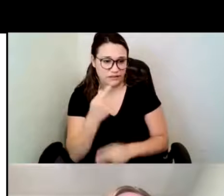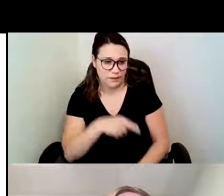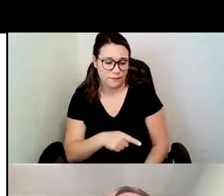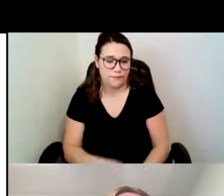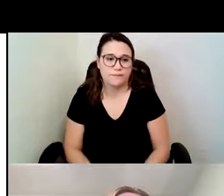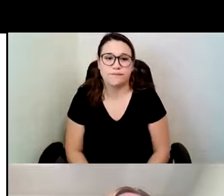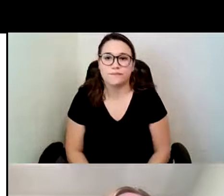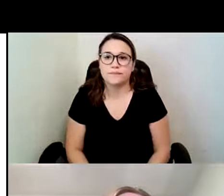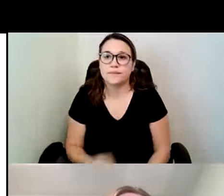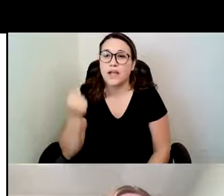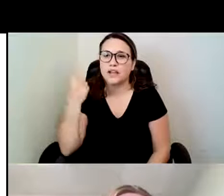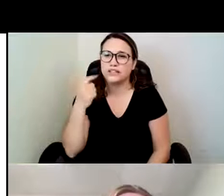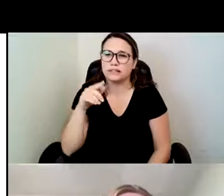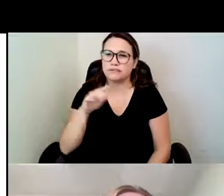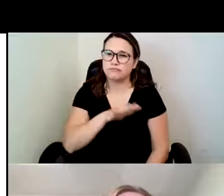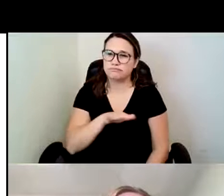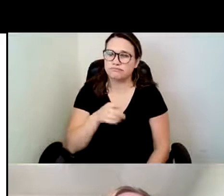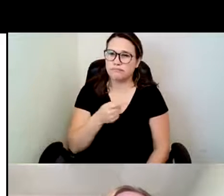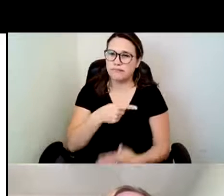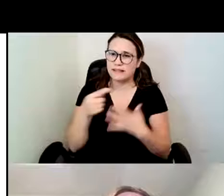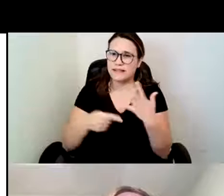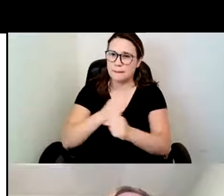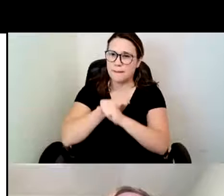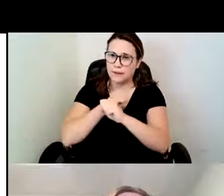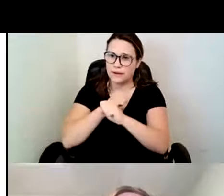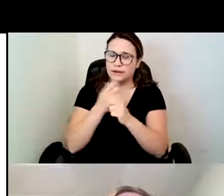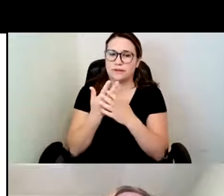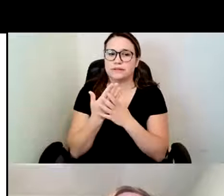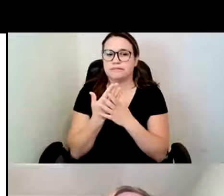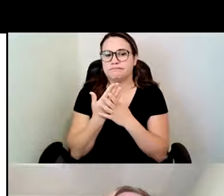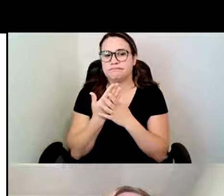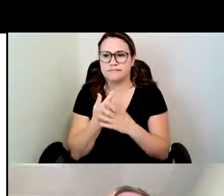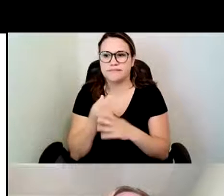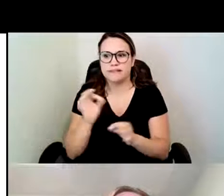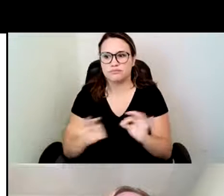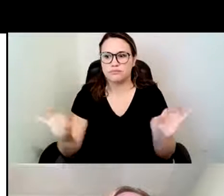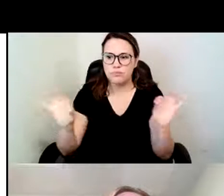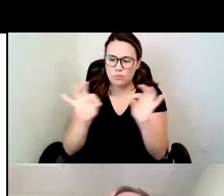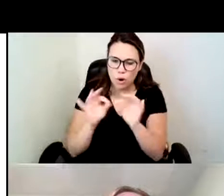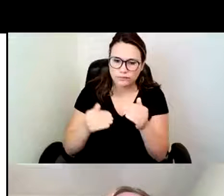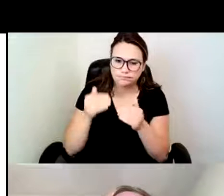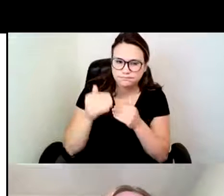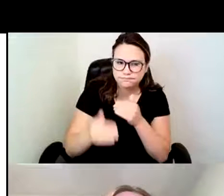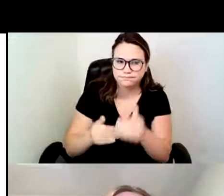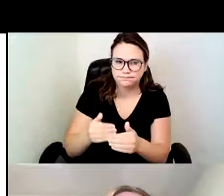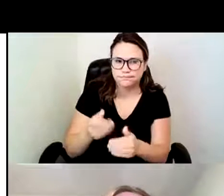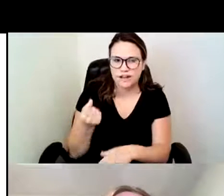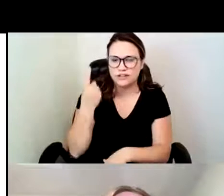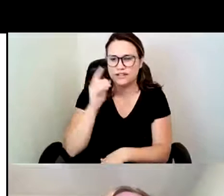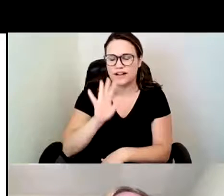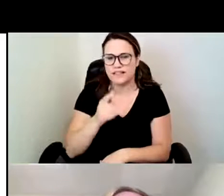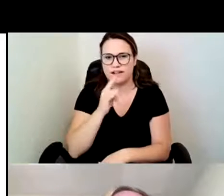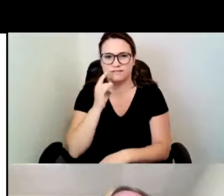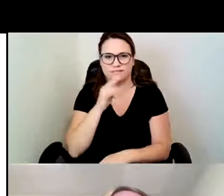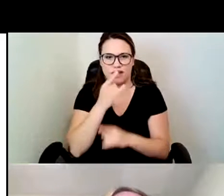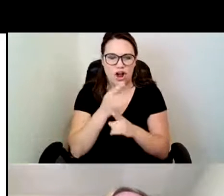Understanding these barriers is a key step in reducing substance misuse in older adults. Such misuse